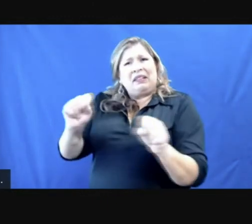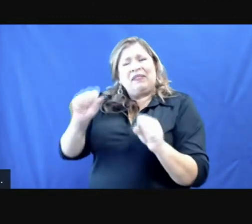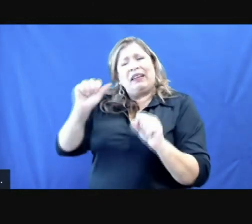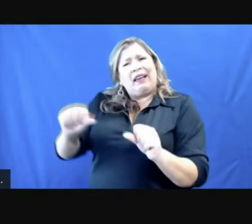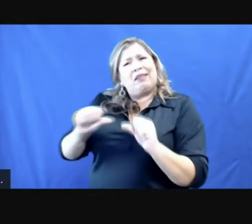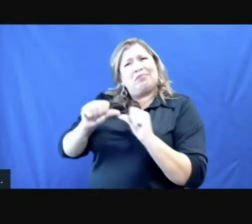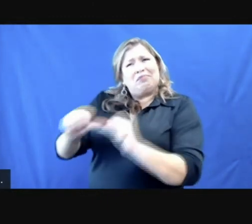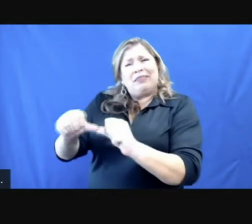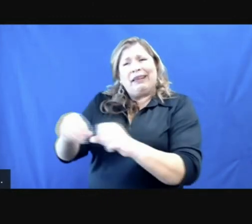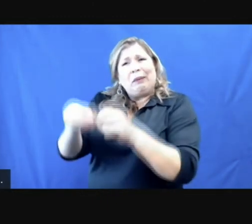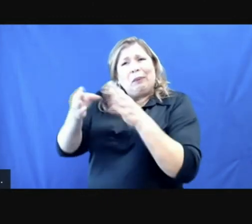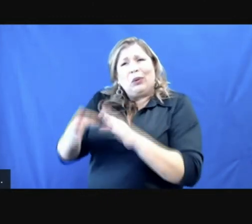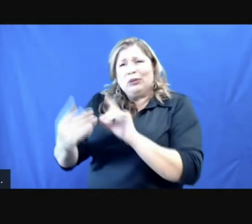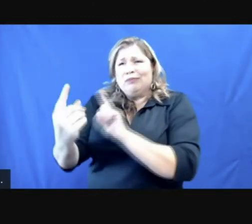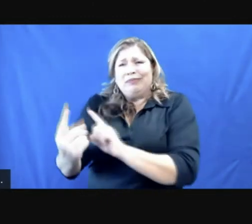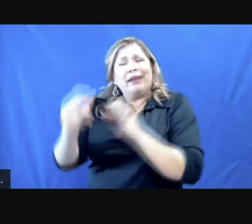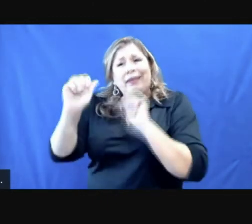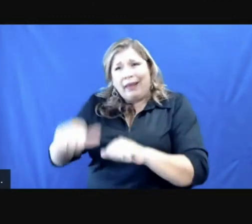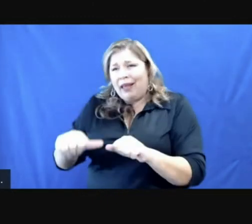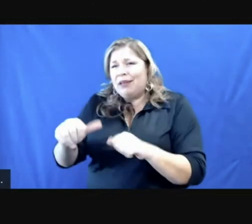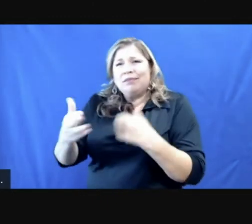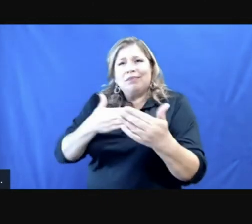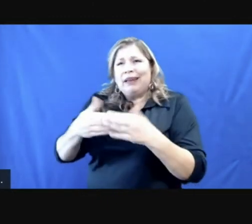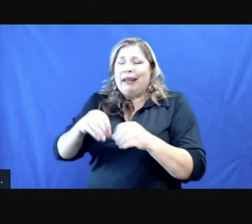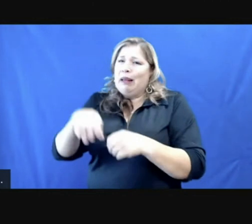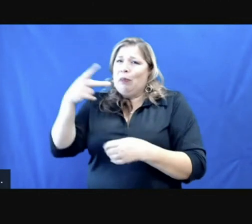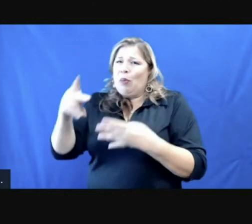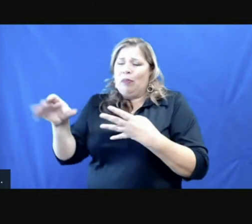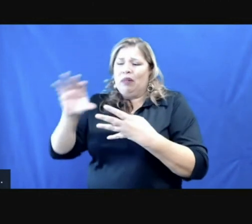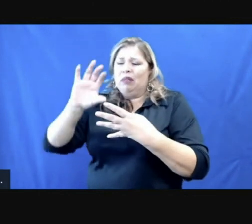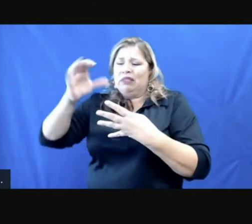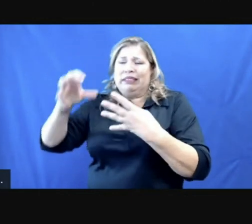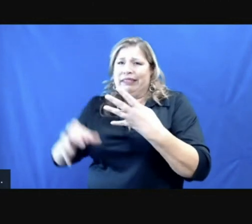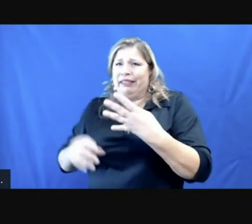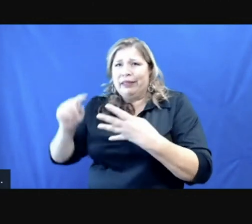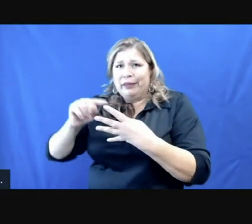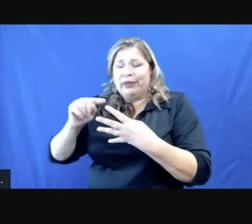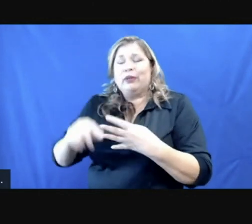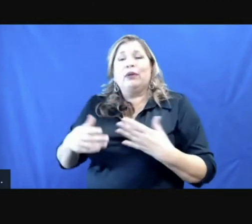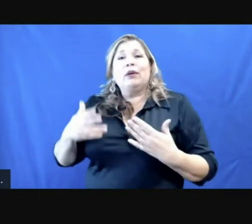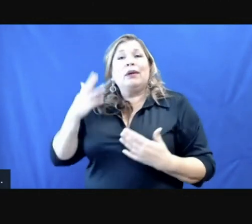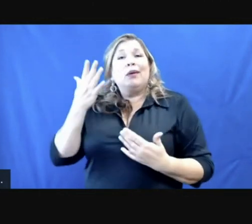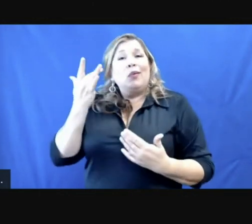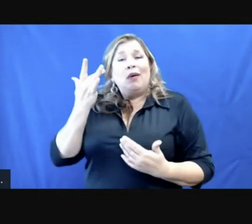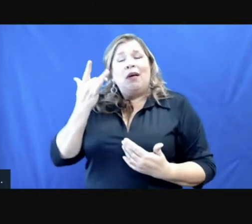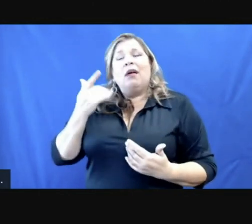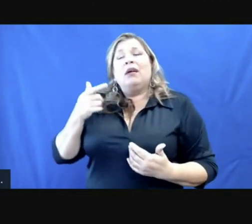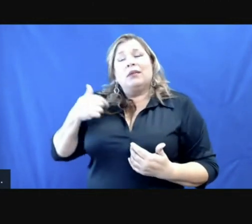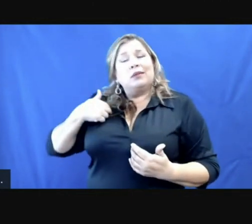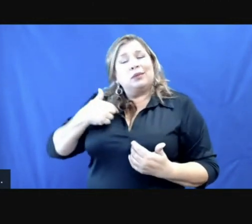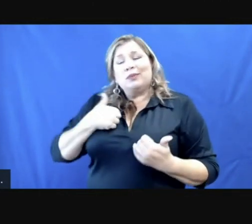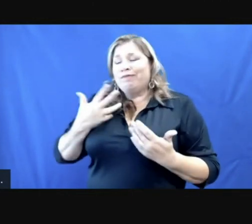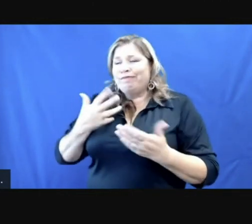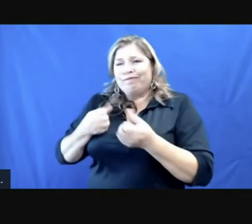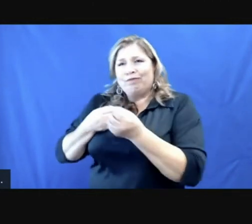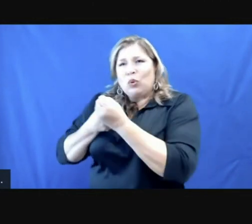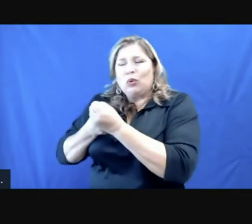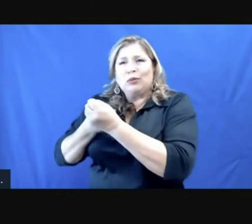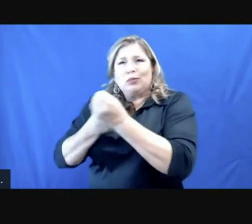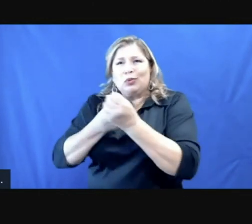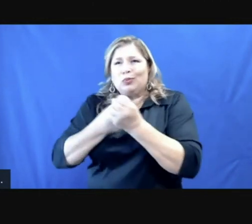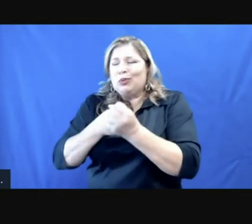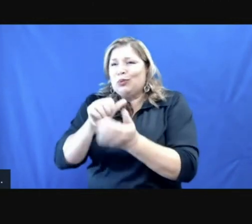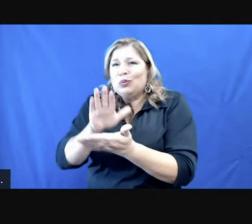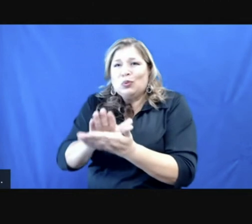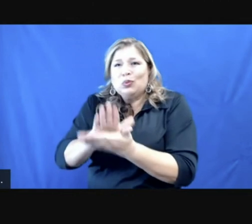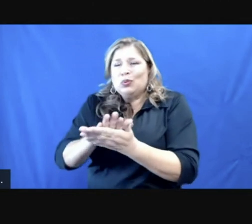extent, even in the purple tier. So through wide, broad spread support of those schools, those